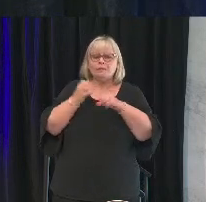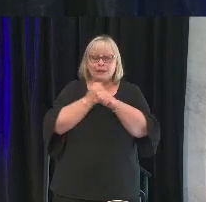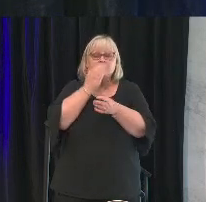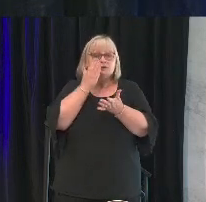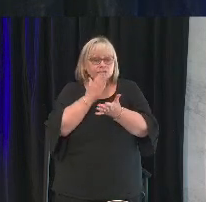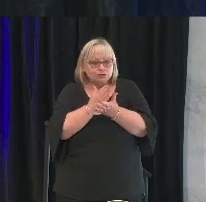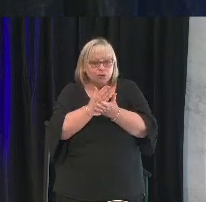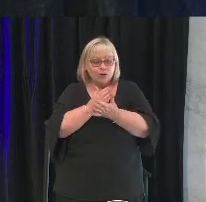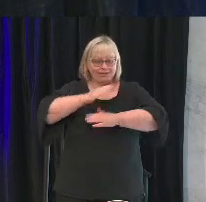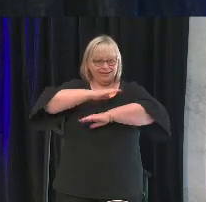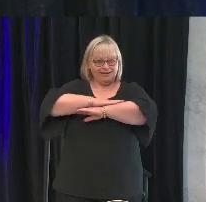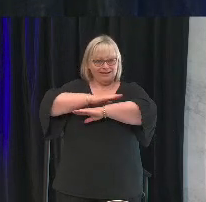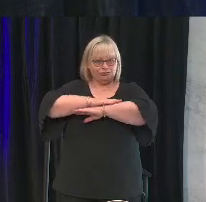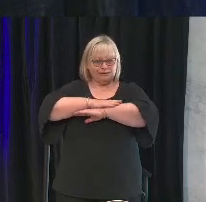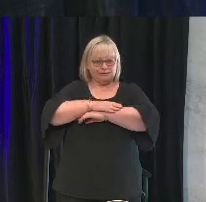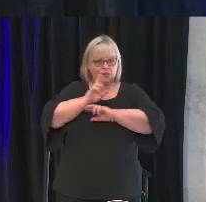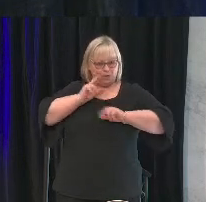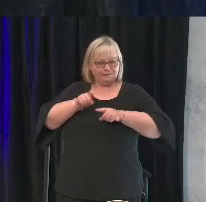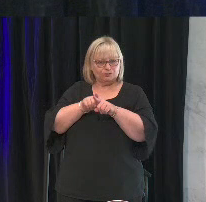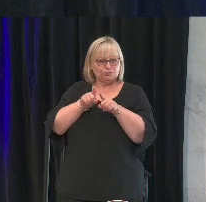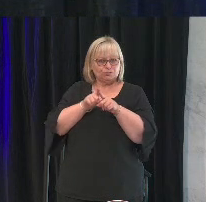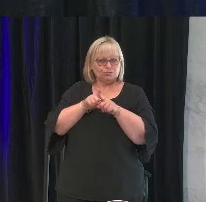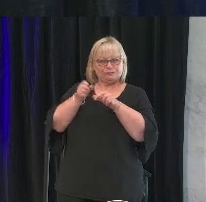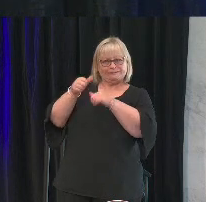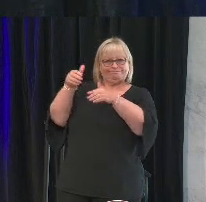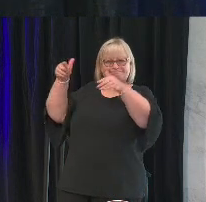got to make sure that country is protected as well.